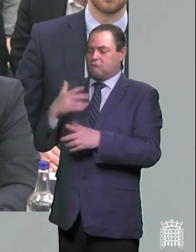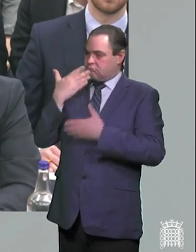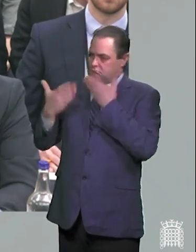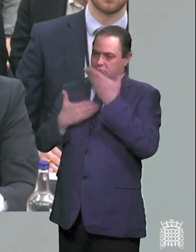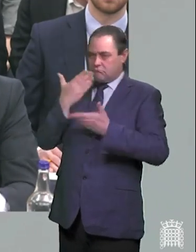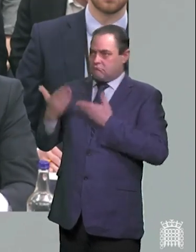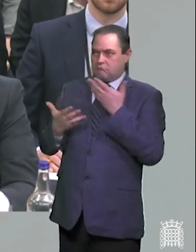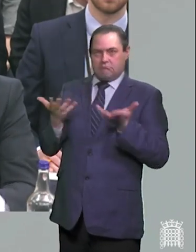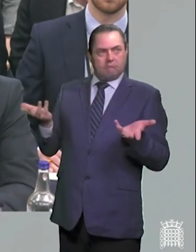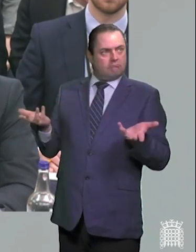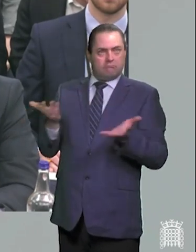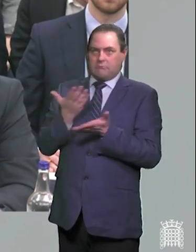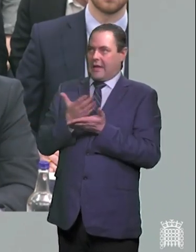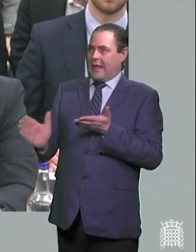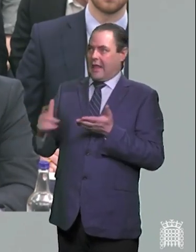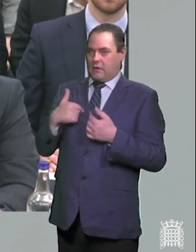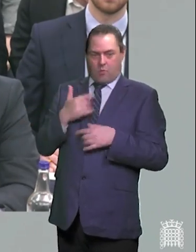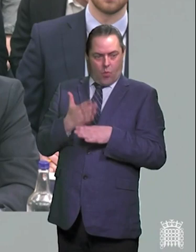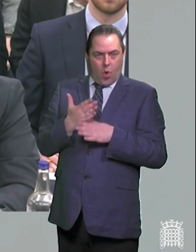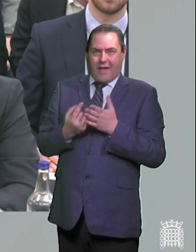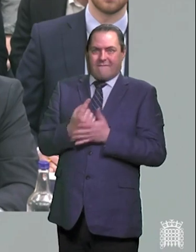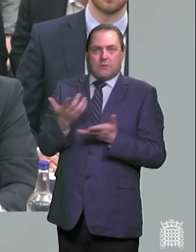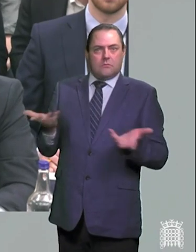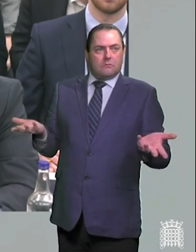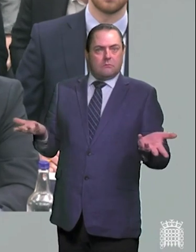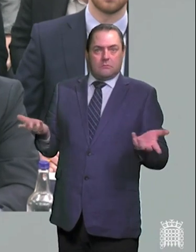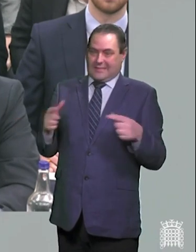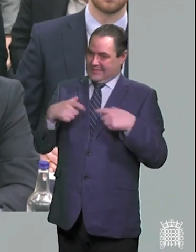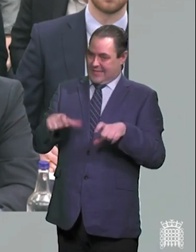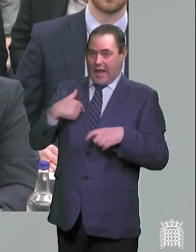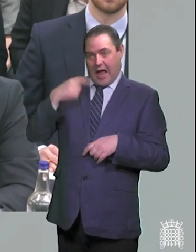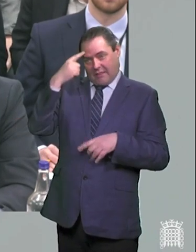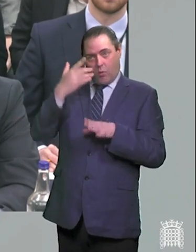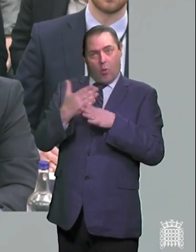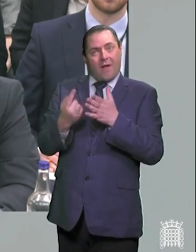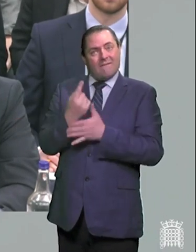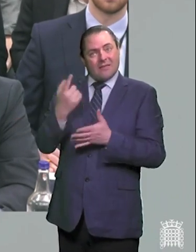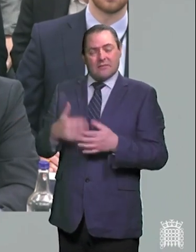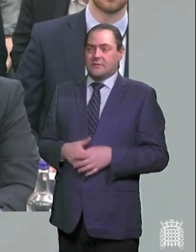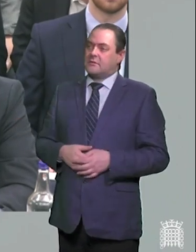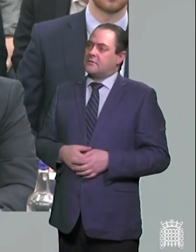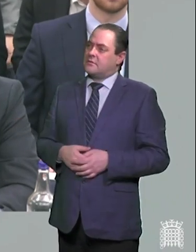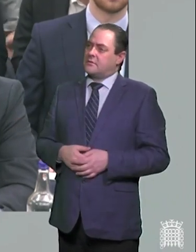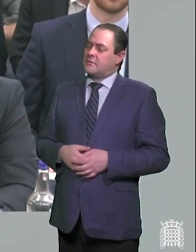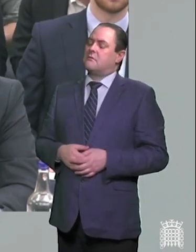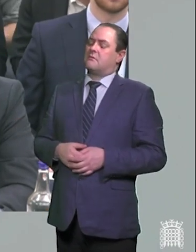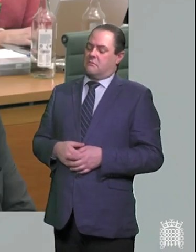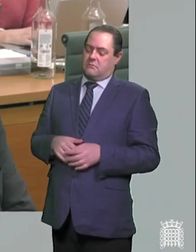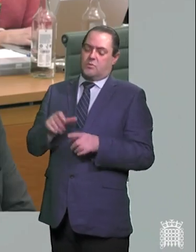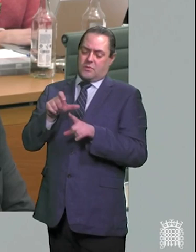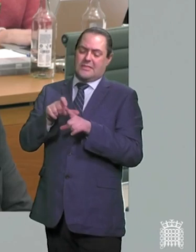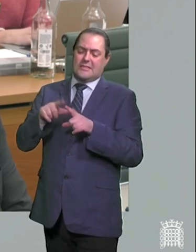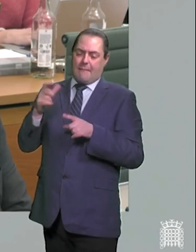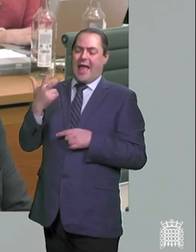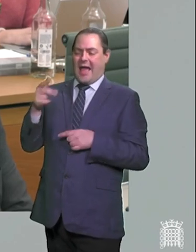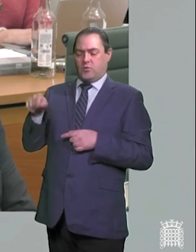explain, I made it very clear that I thought that was a work event, and indeed I still do. Having told the House on the 8th of December that the